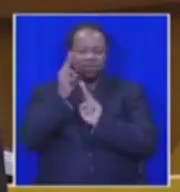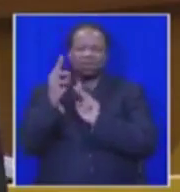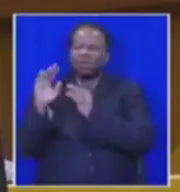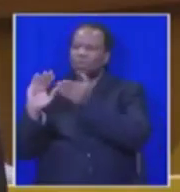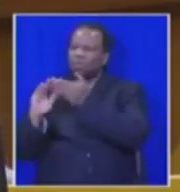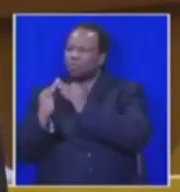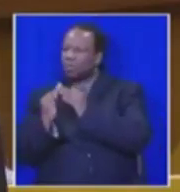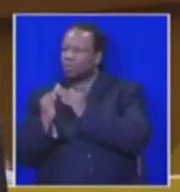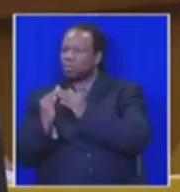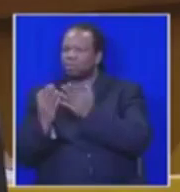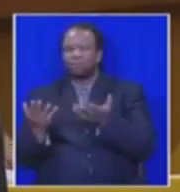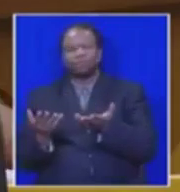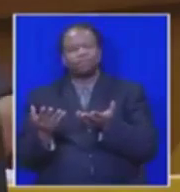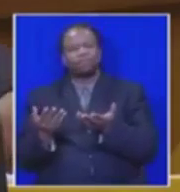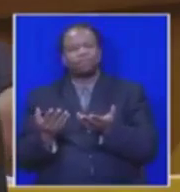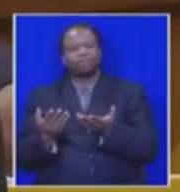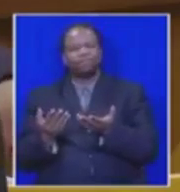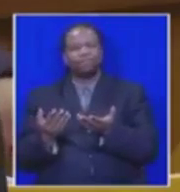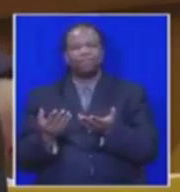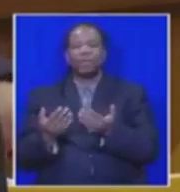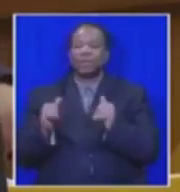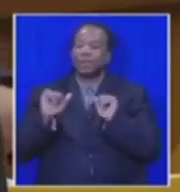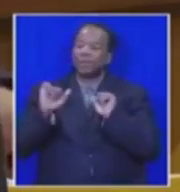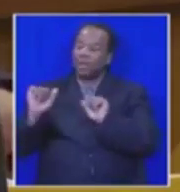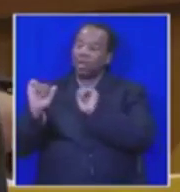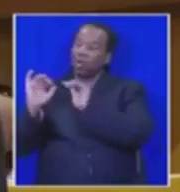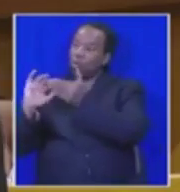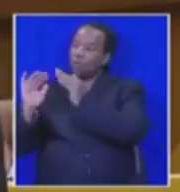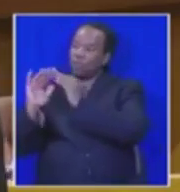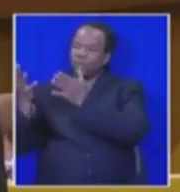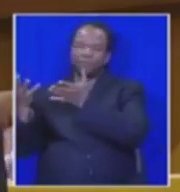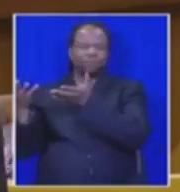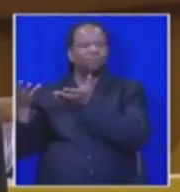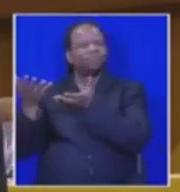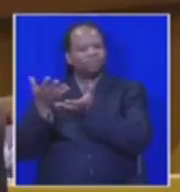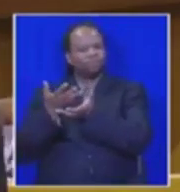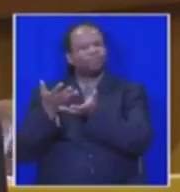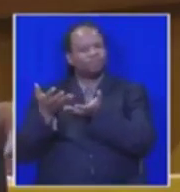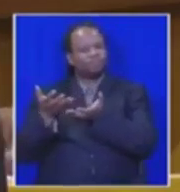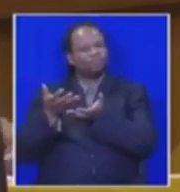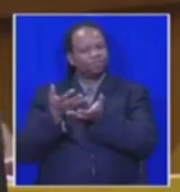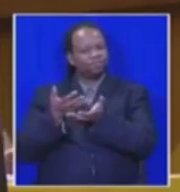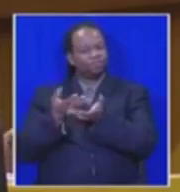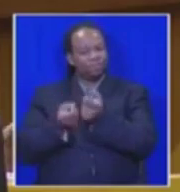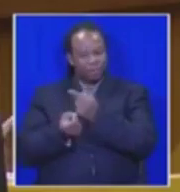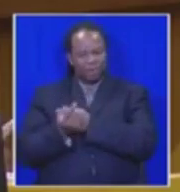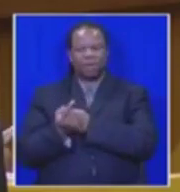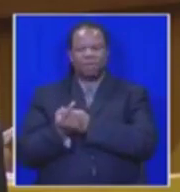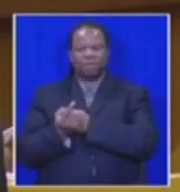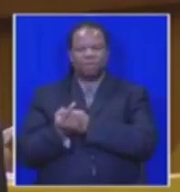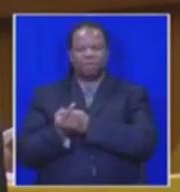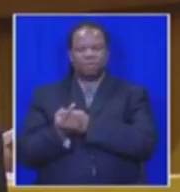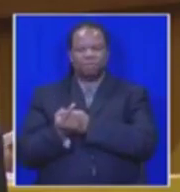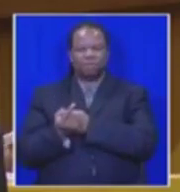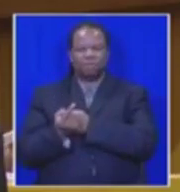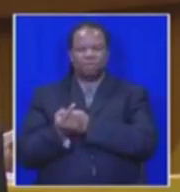ministers. In this regard, community engagement do take place and these will be